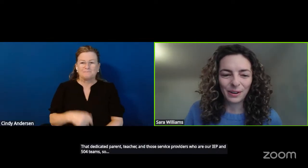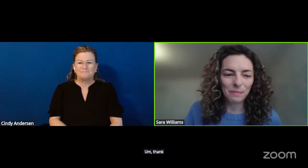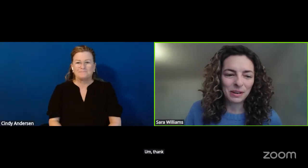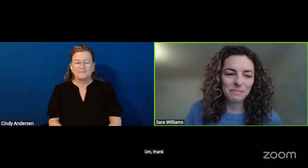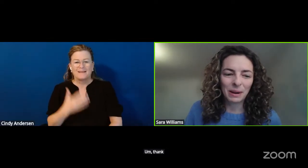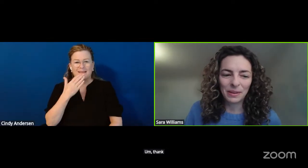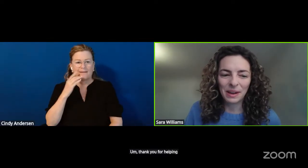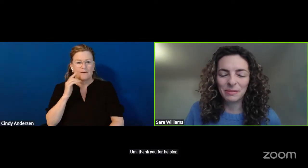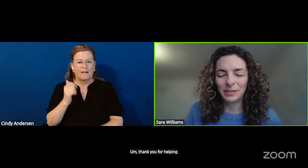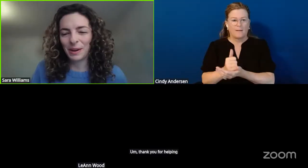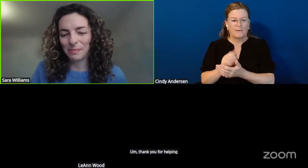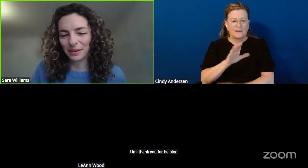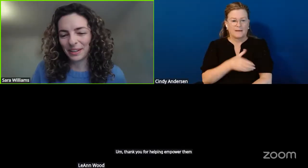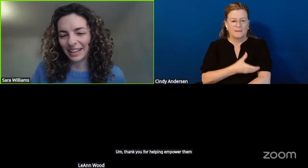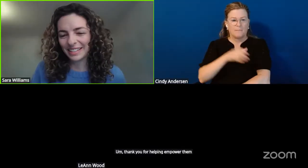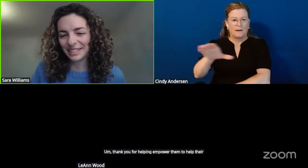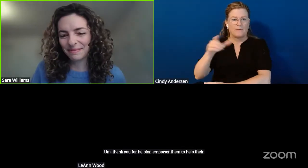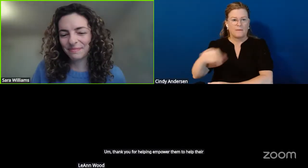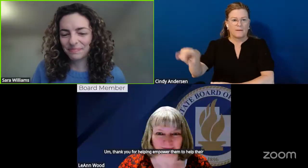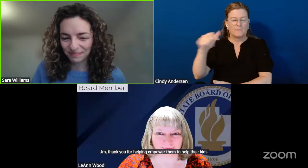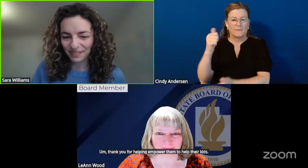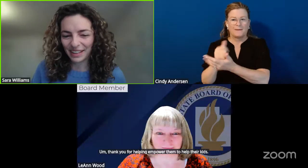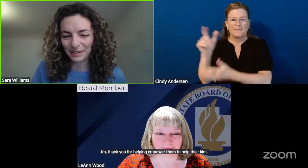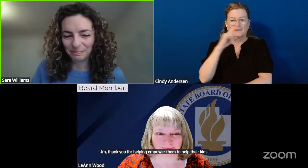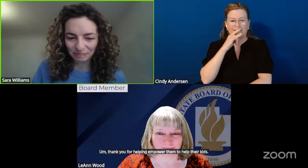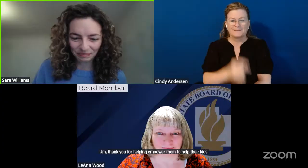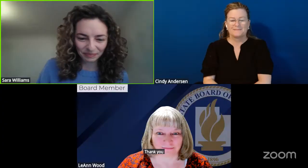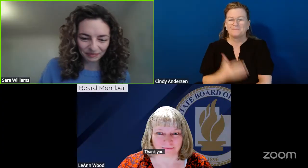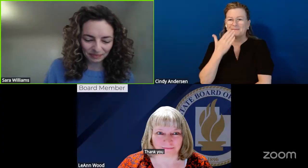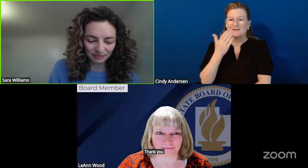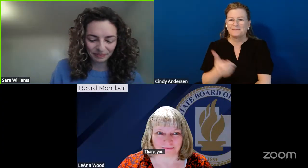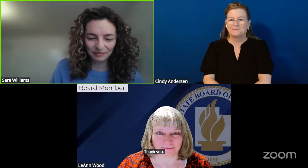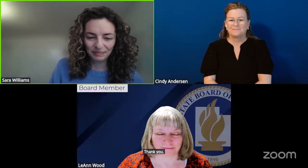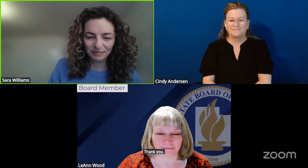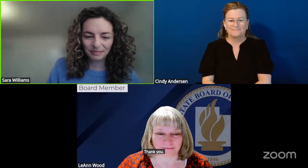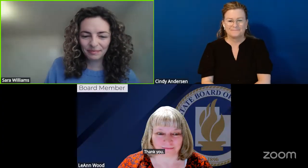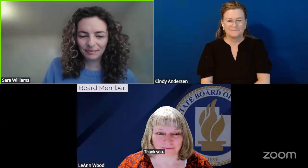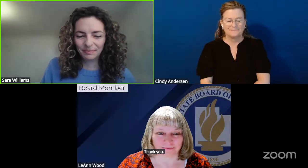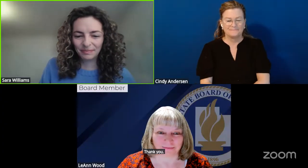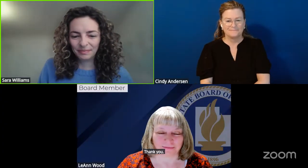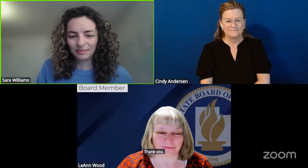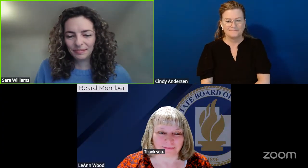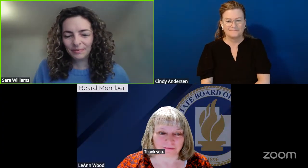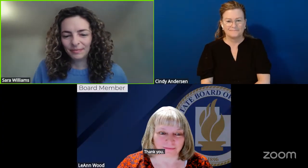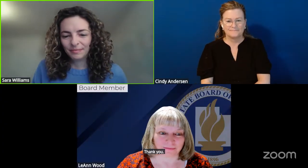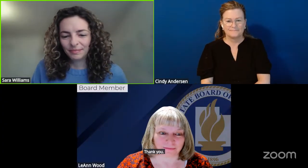thank you for helping empower them to help their kids. Thank you.